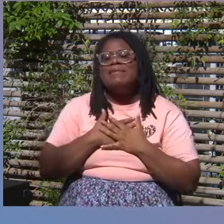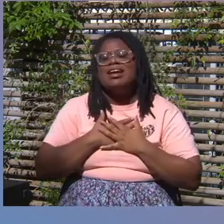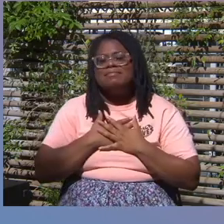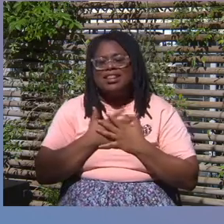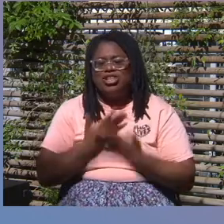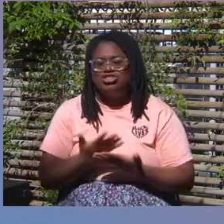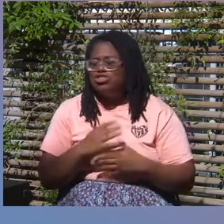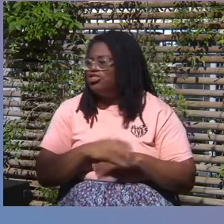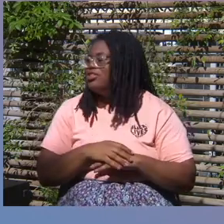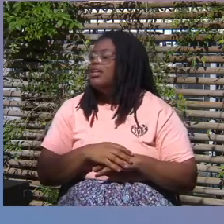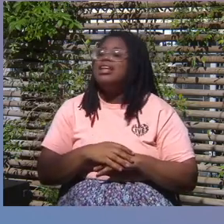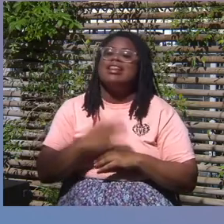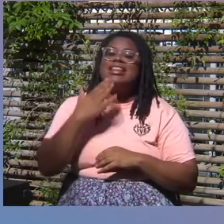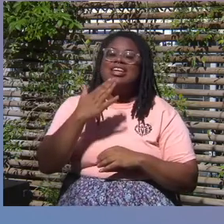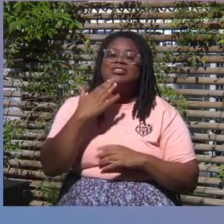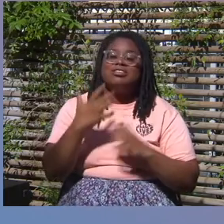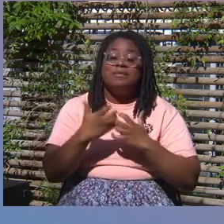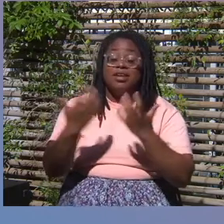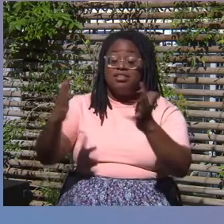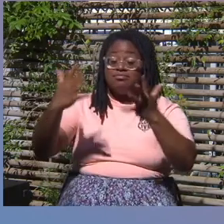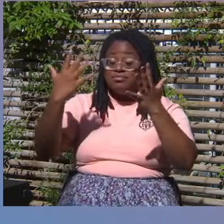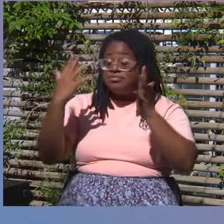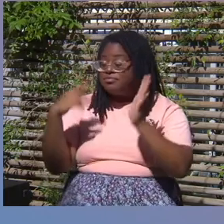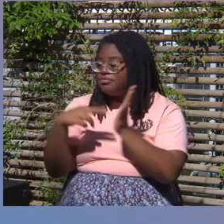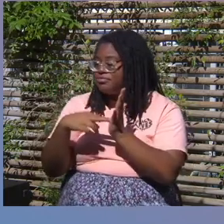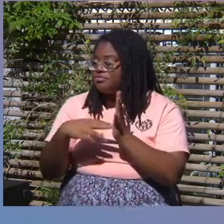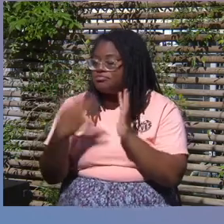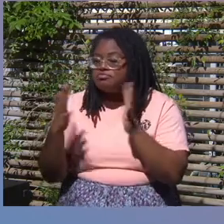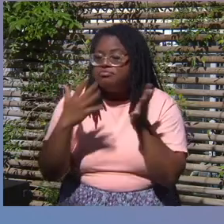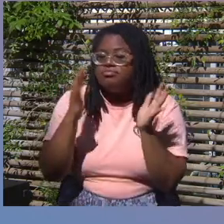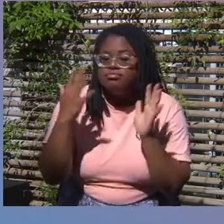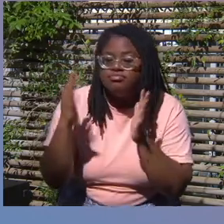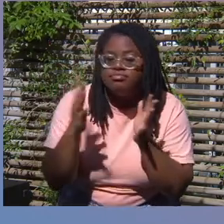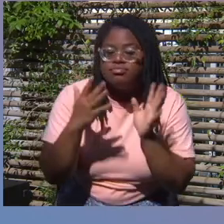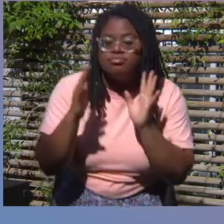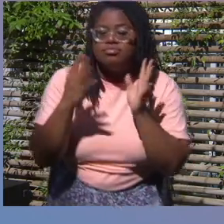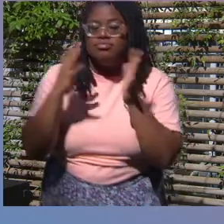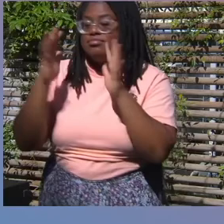pleasure. Thank you so much, everyone. Stand up, give a round of applause for Miss